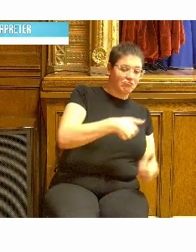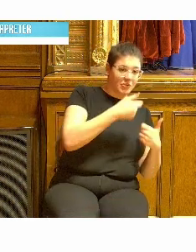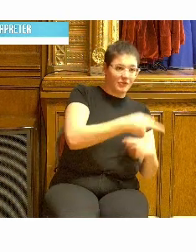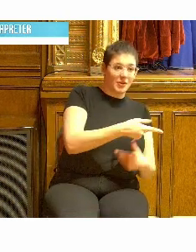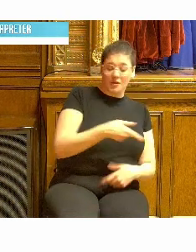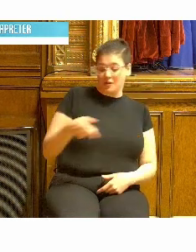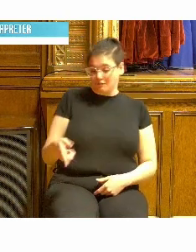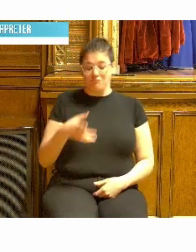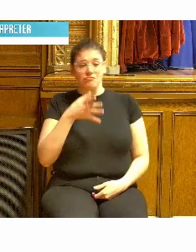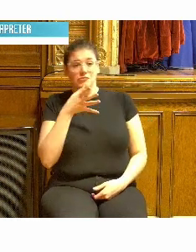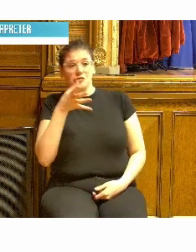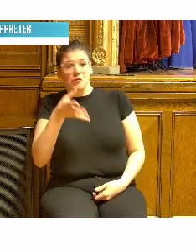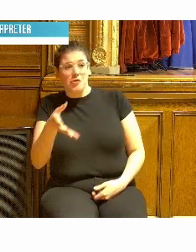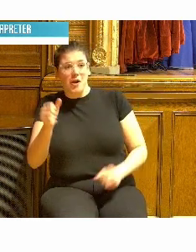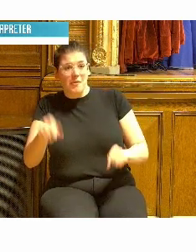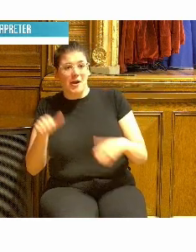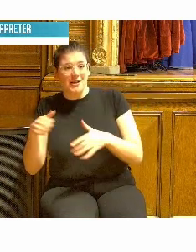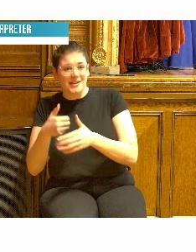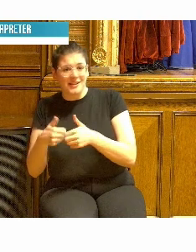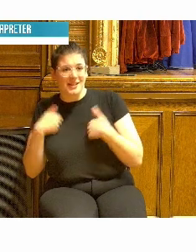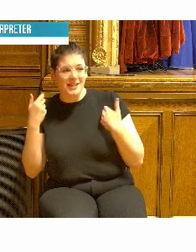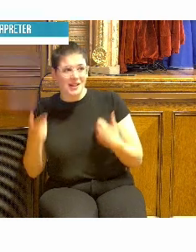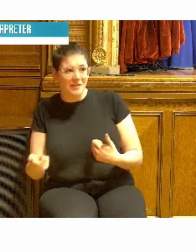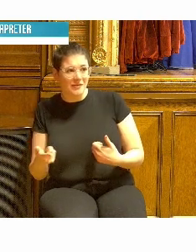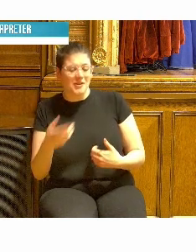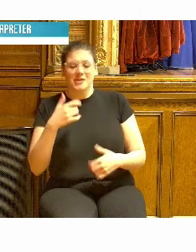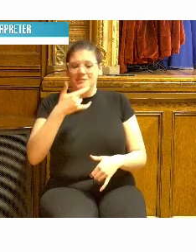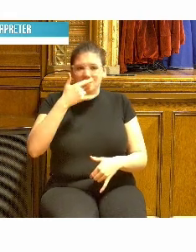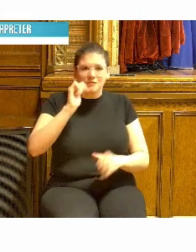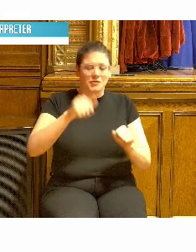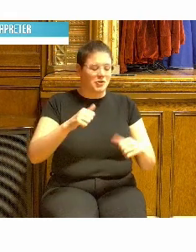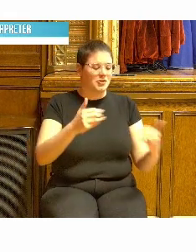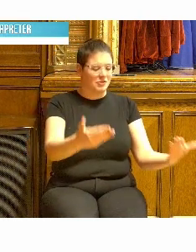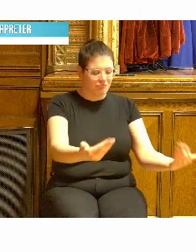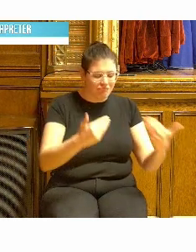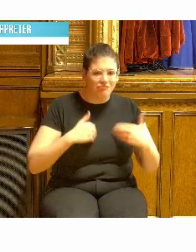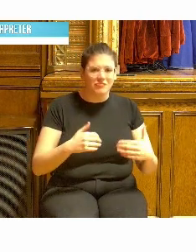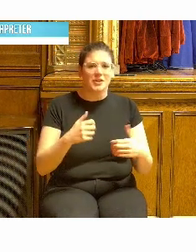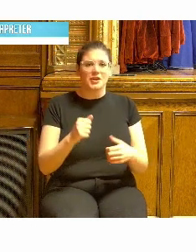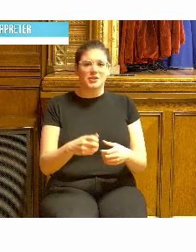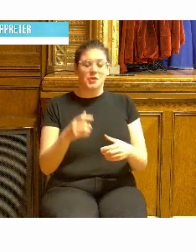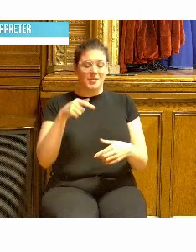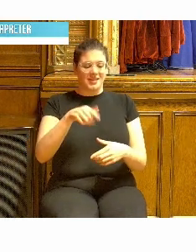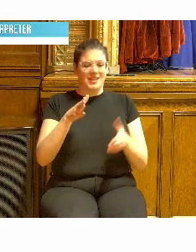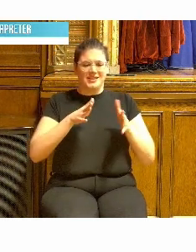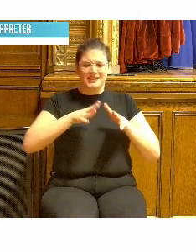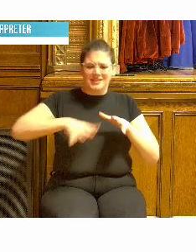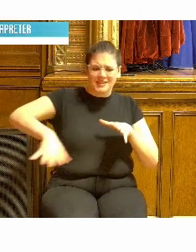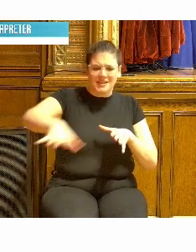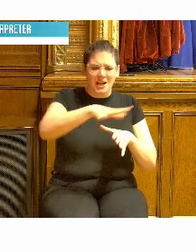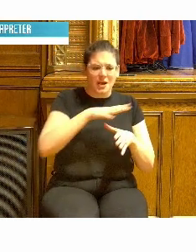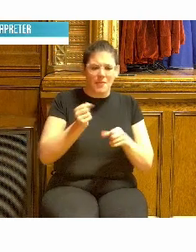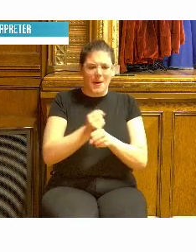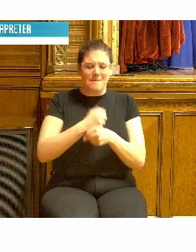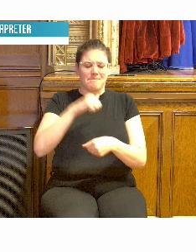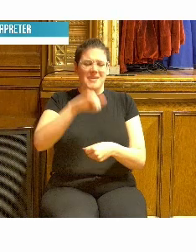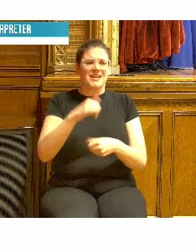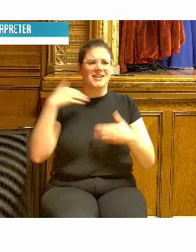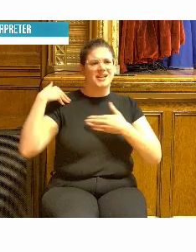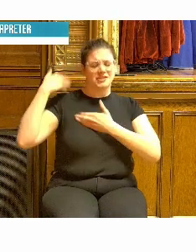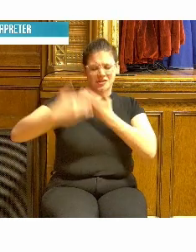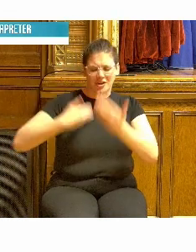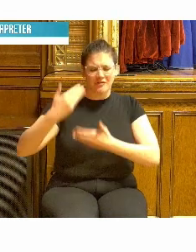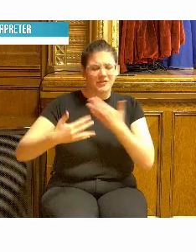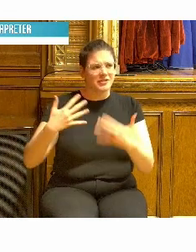age in place. The children can now come into the home. This creates a stream of generational wealth in the neighborhood. So if we have the momentum and movement to do it